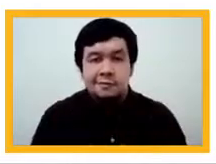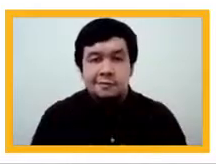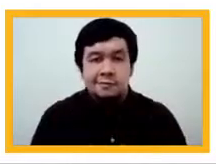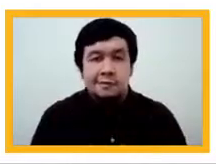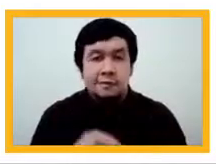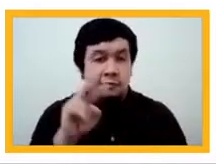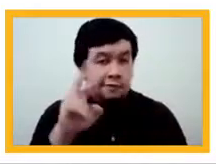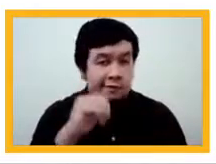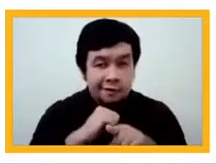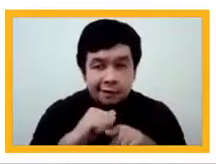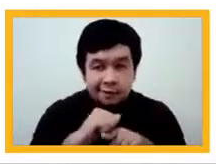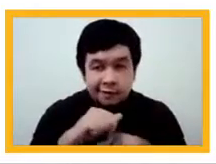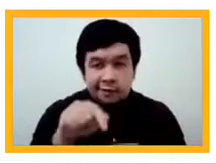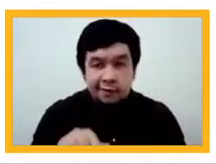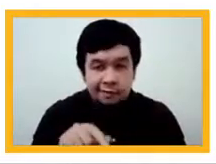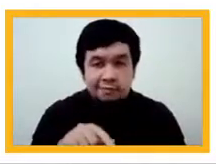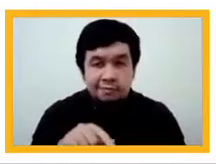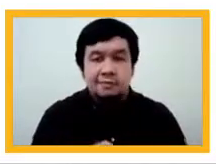from Germany.